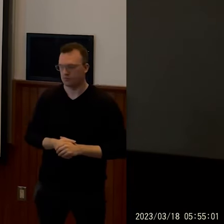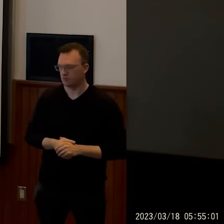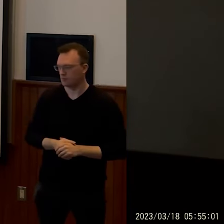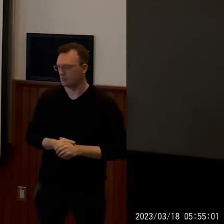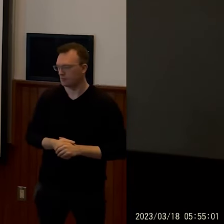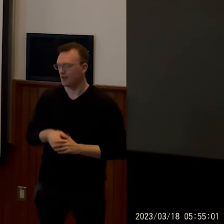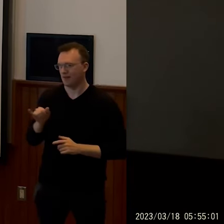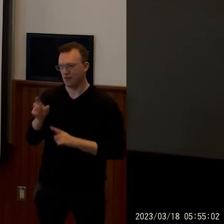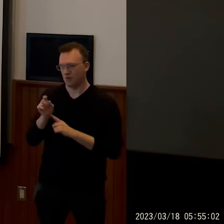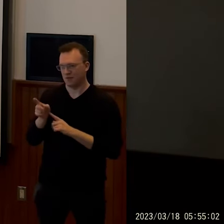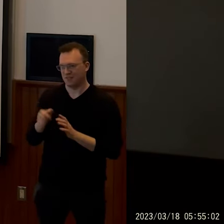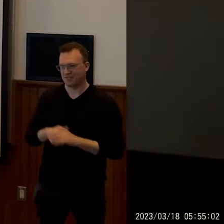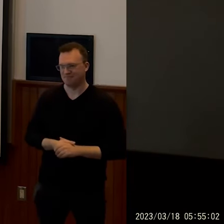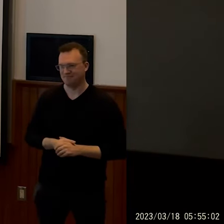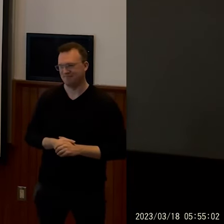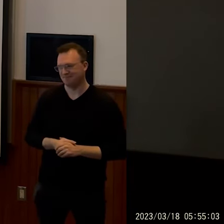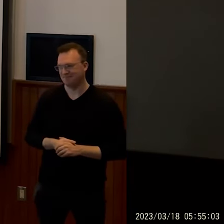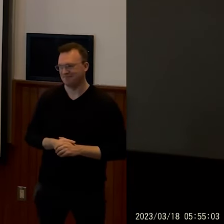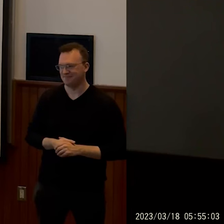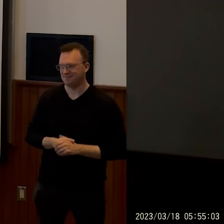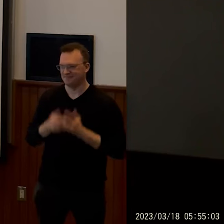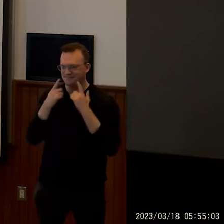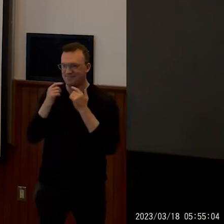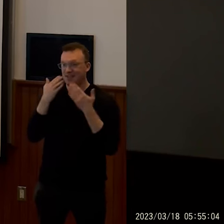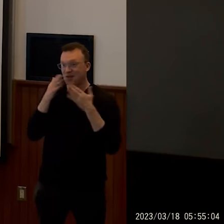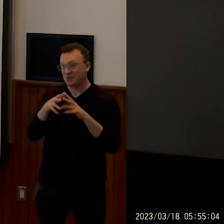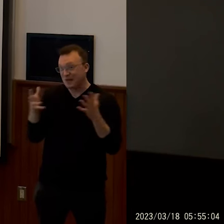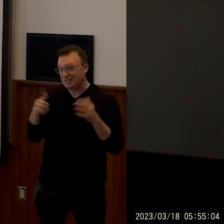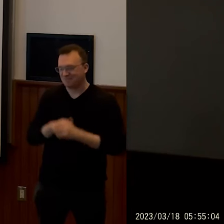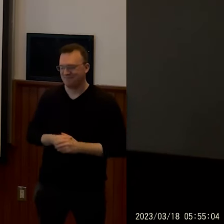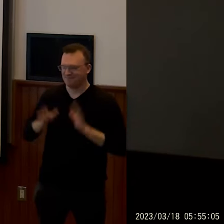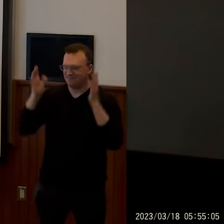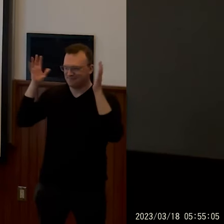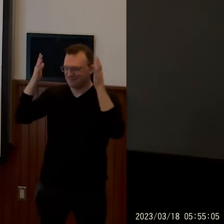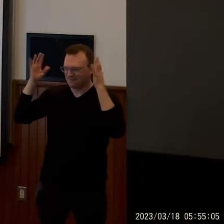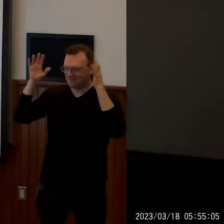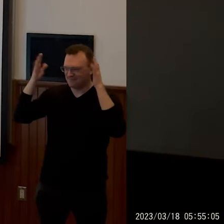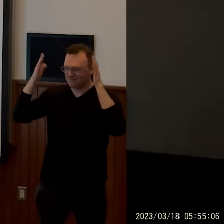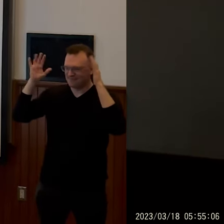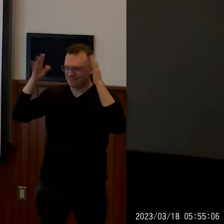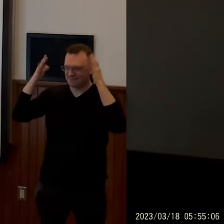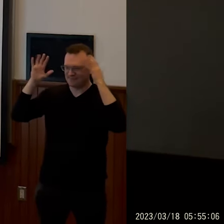Well, that is 20 minutes. Thank you so much.